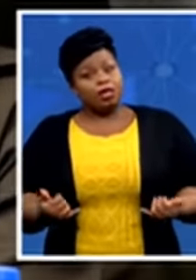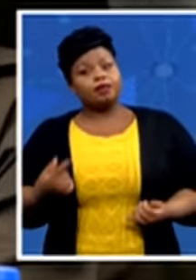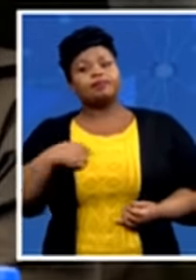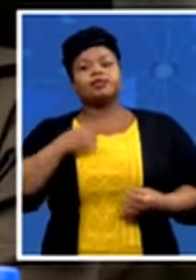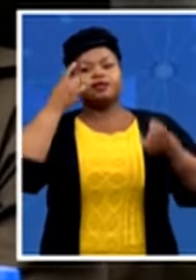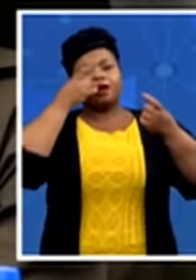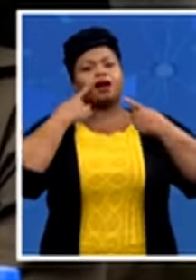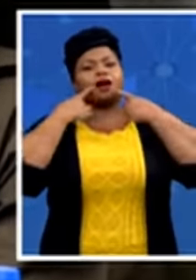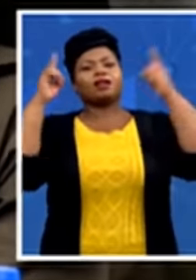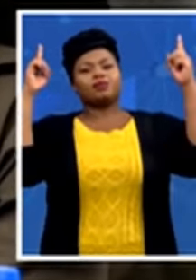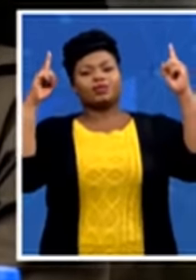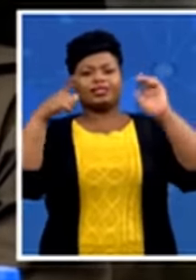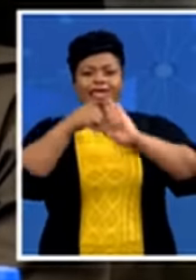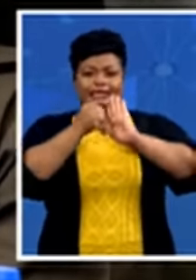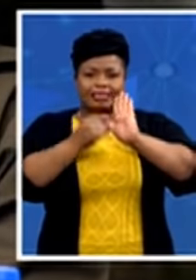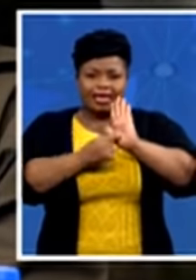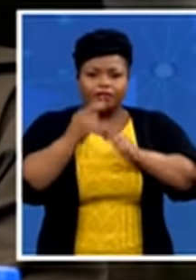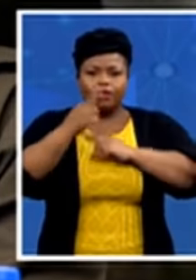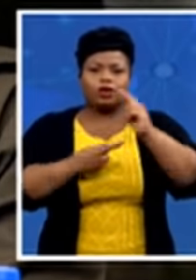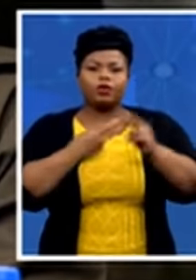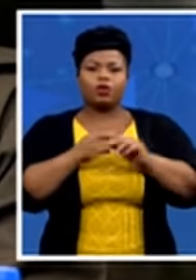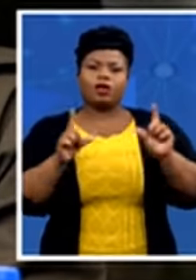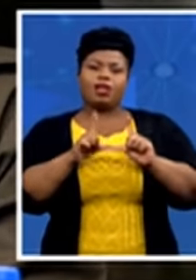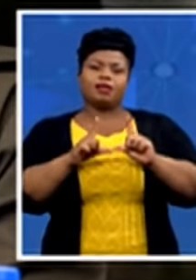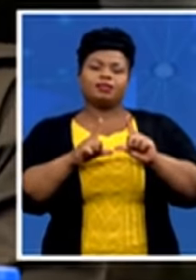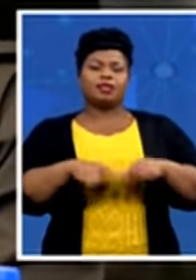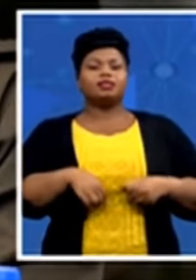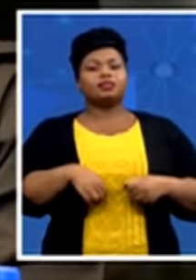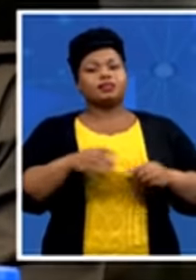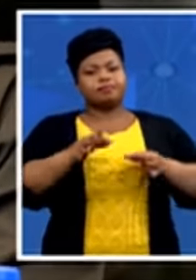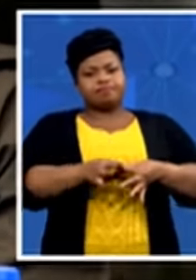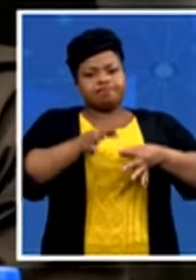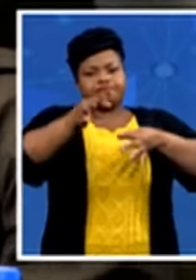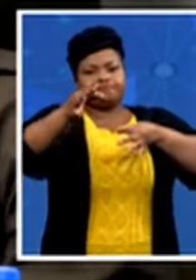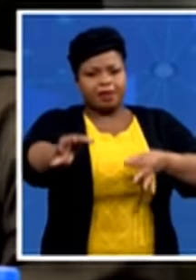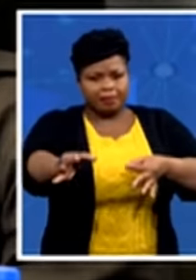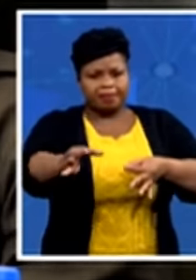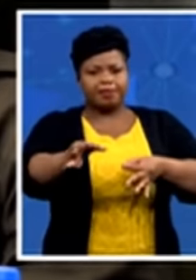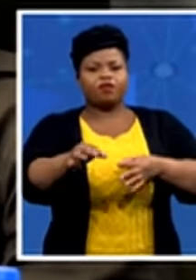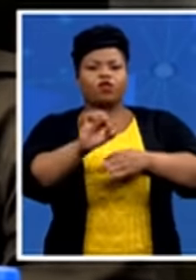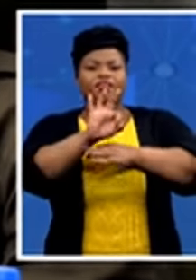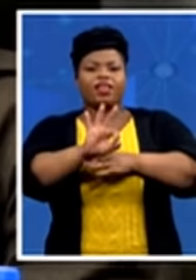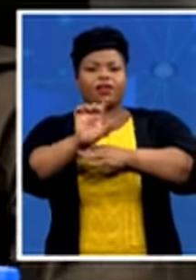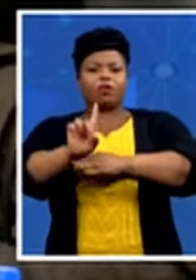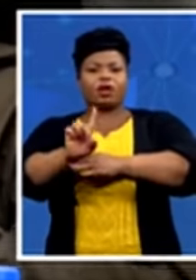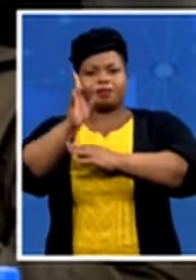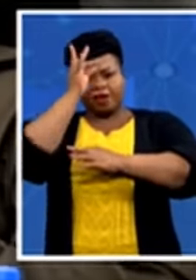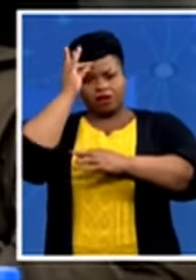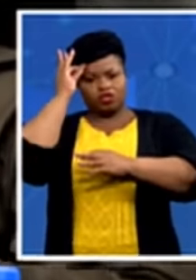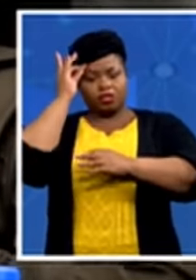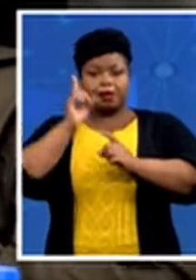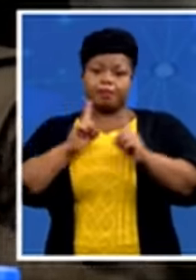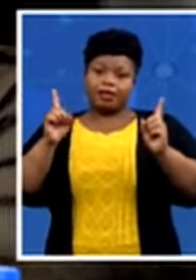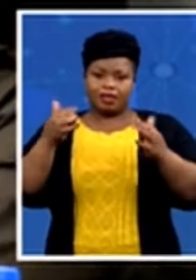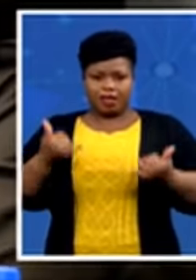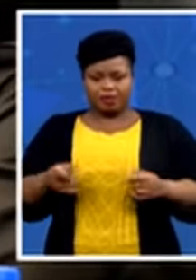we are rebooting the system. And that is what we are actually doing in terms of the driving license regime. I don't want